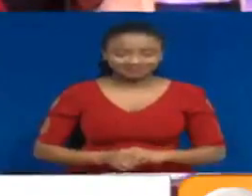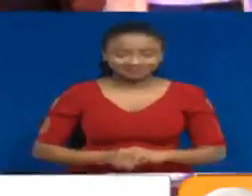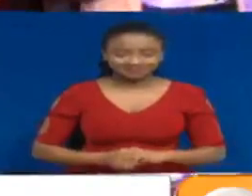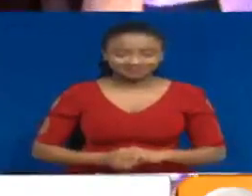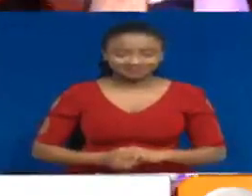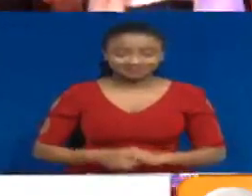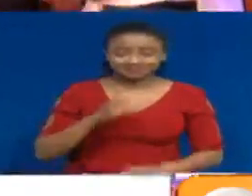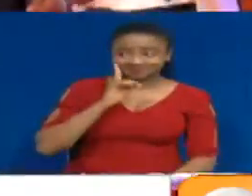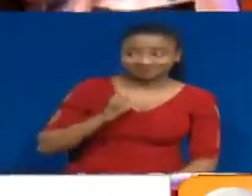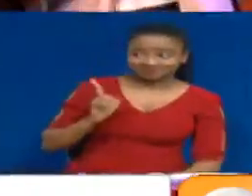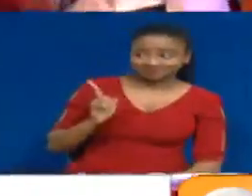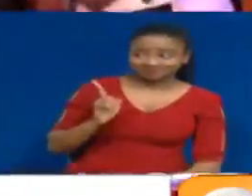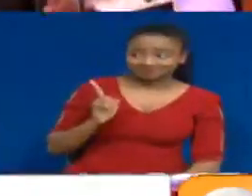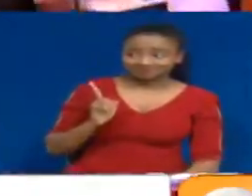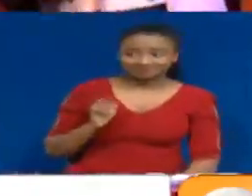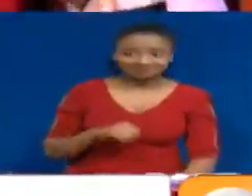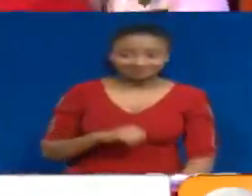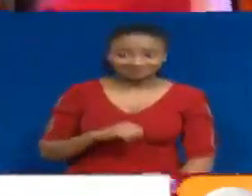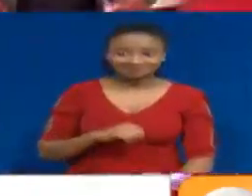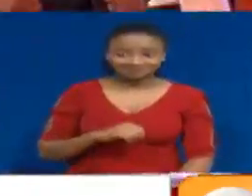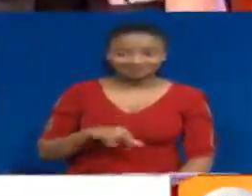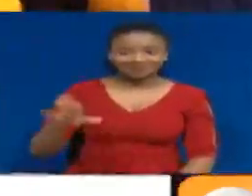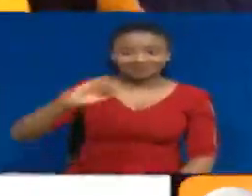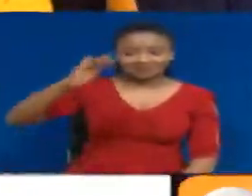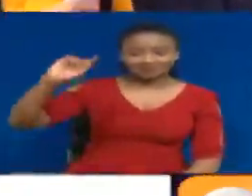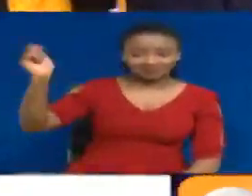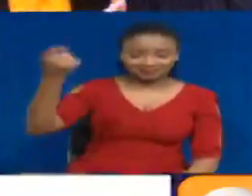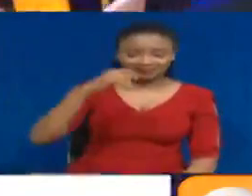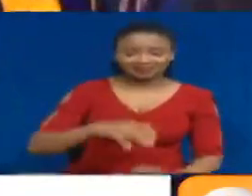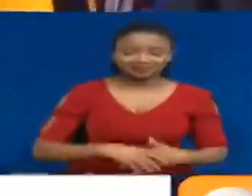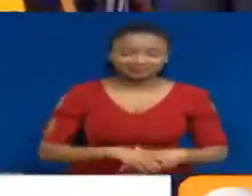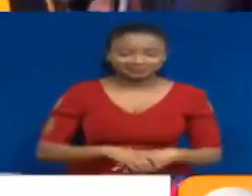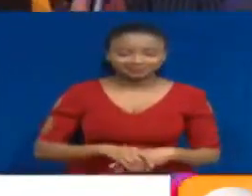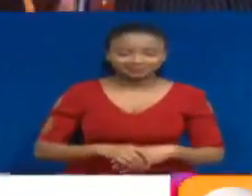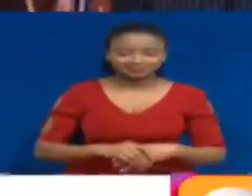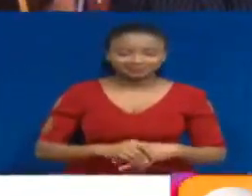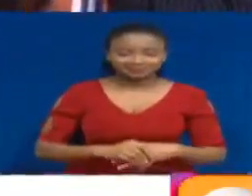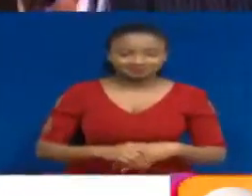home of music stars whose fame transcends the mountain region.